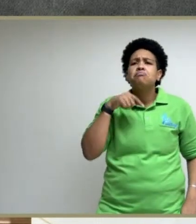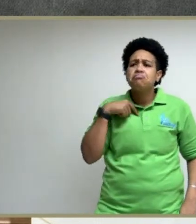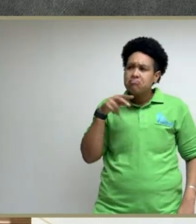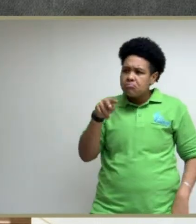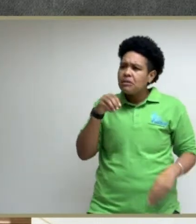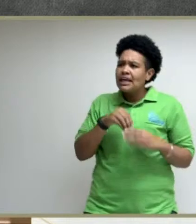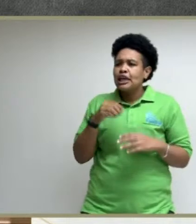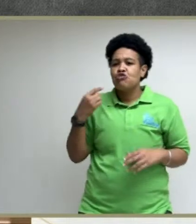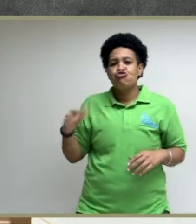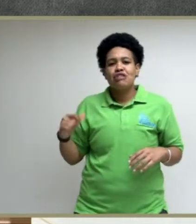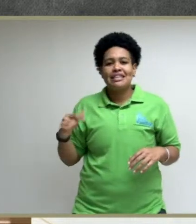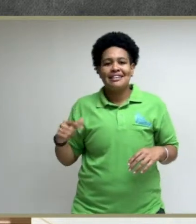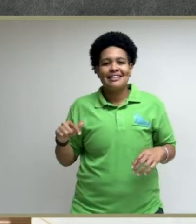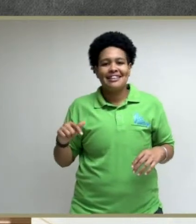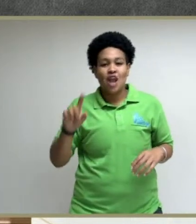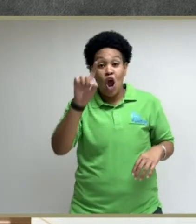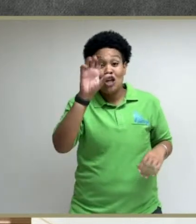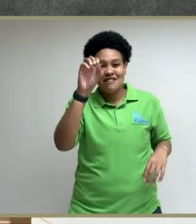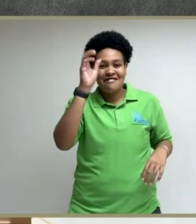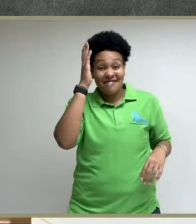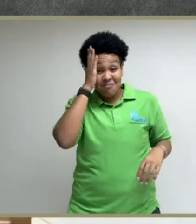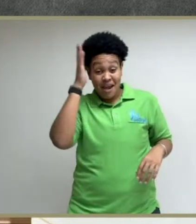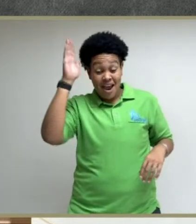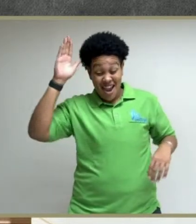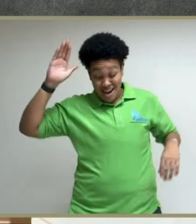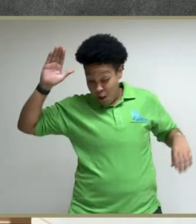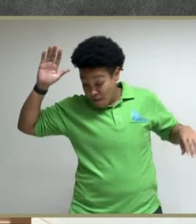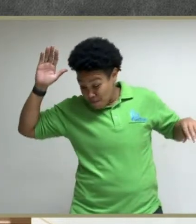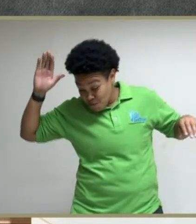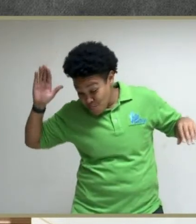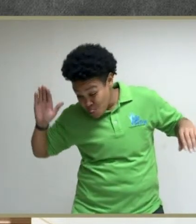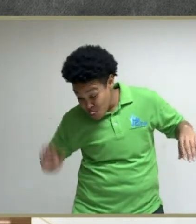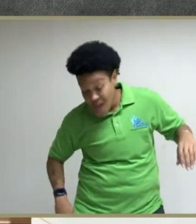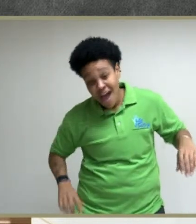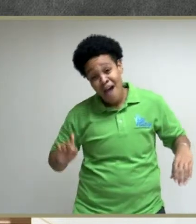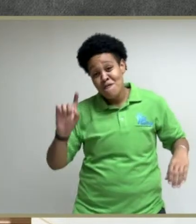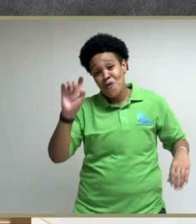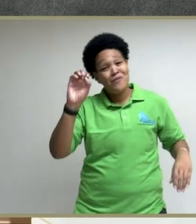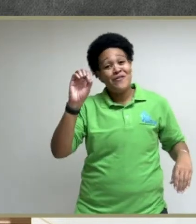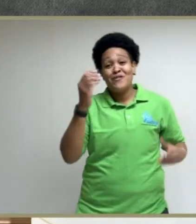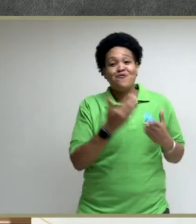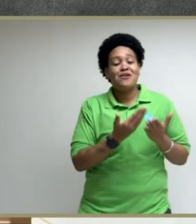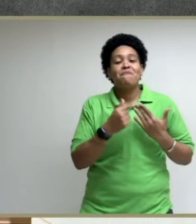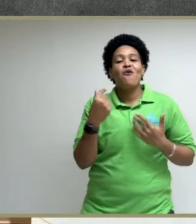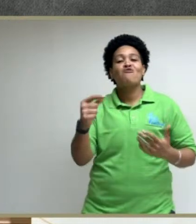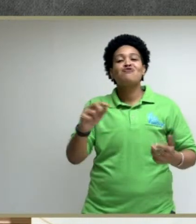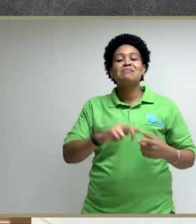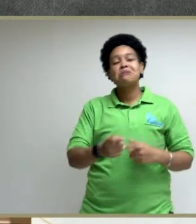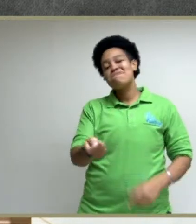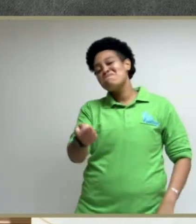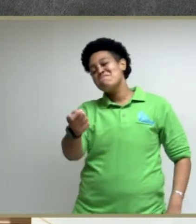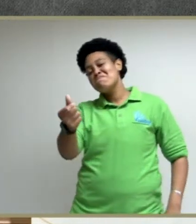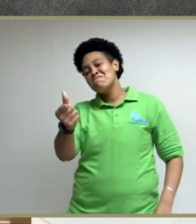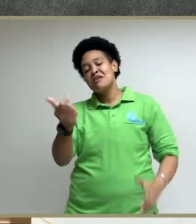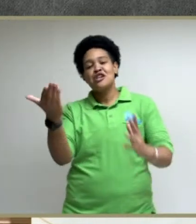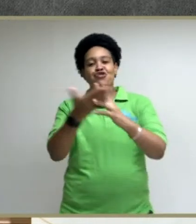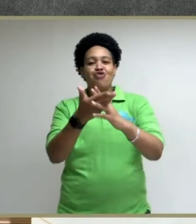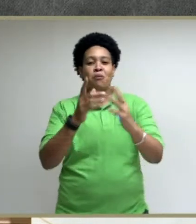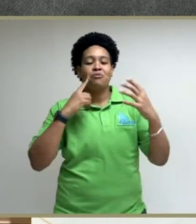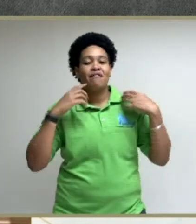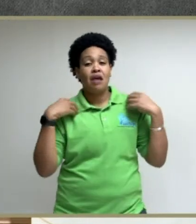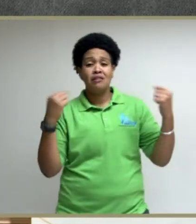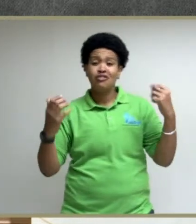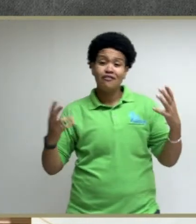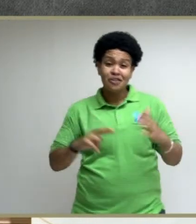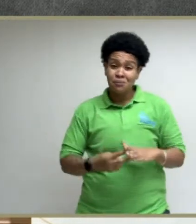the green zone, where there is minimal disruption of health services. So we still have a considerable way to